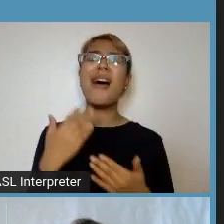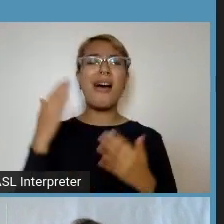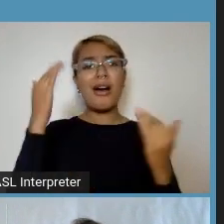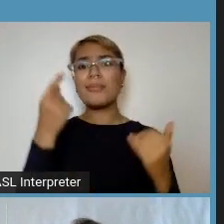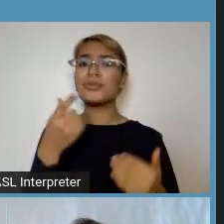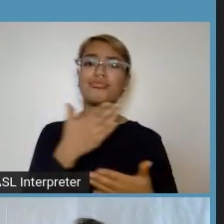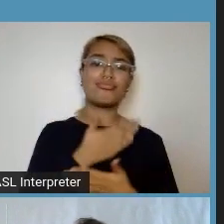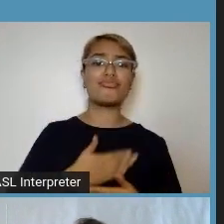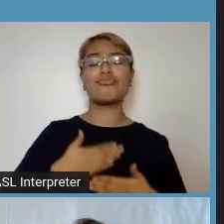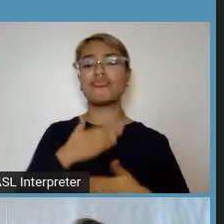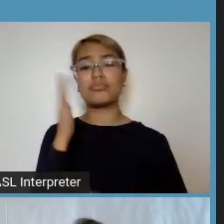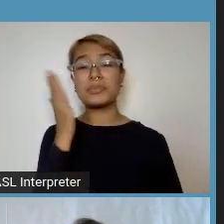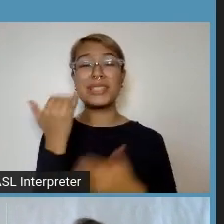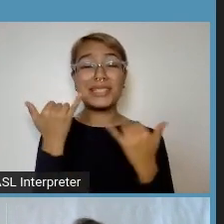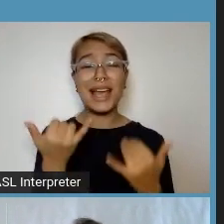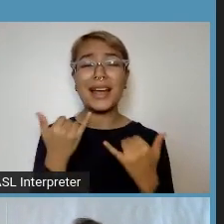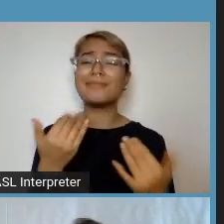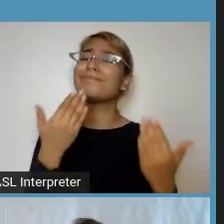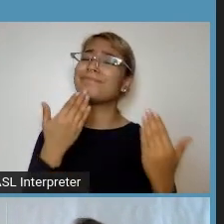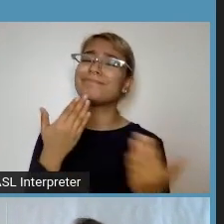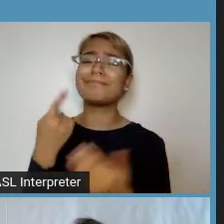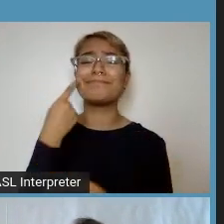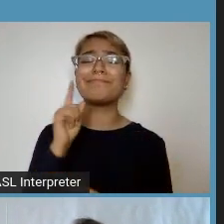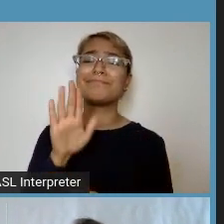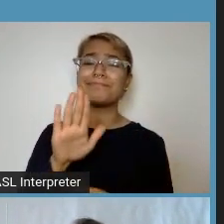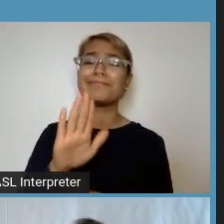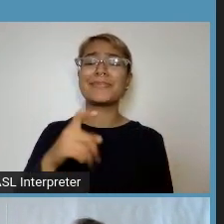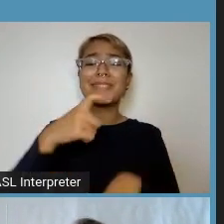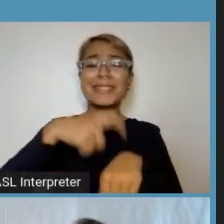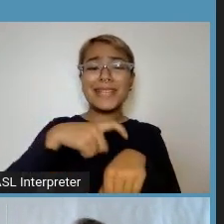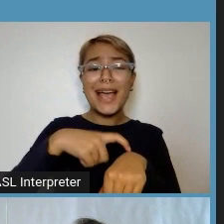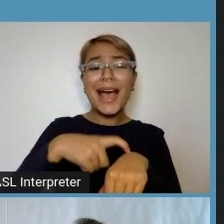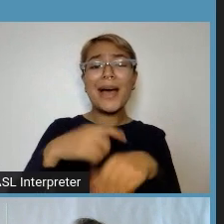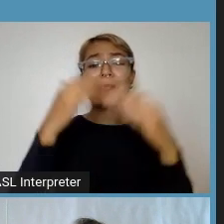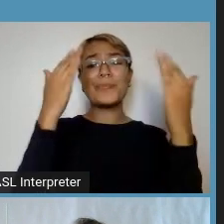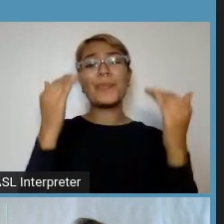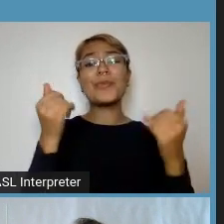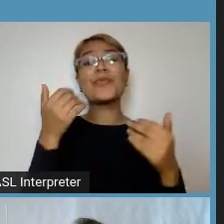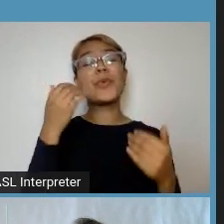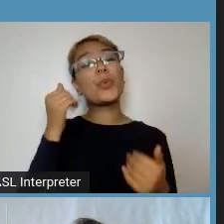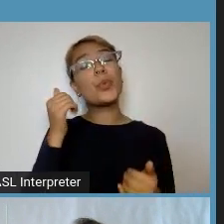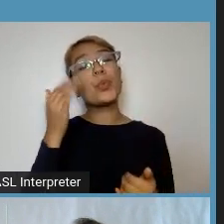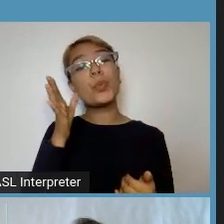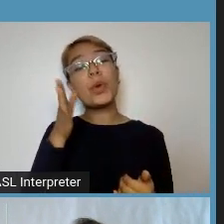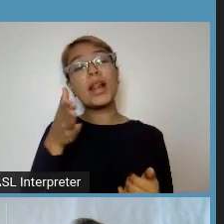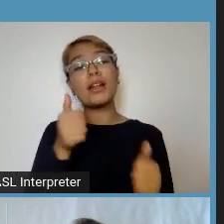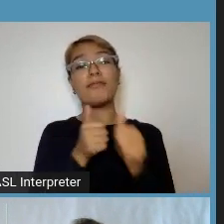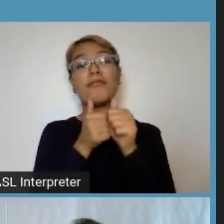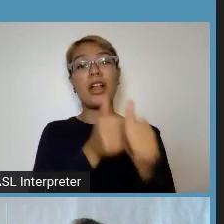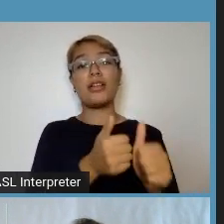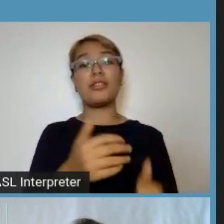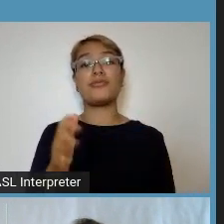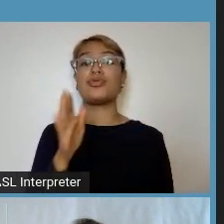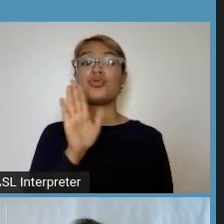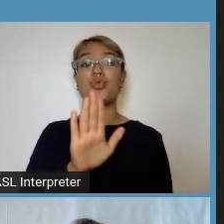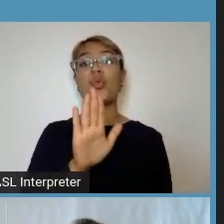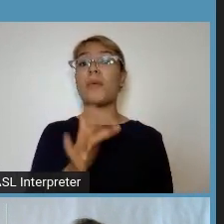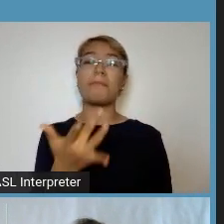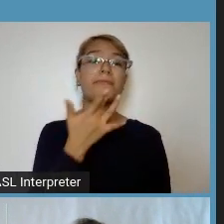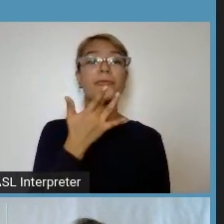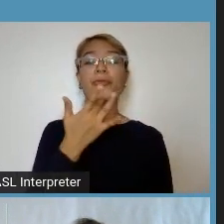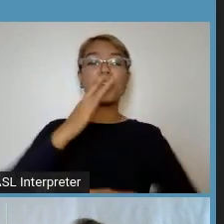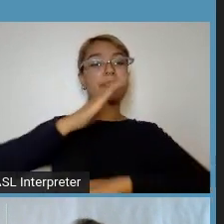presentation today. Thank you so much for your time. I hope you will follow us on your preferred platform. Our social media